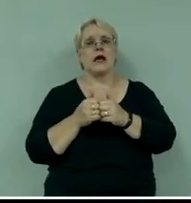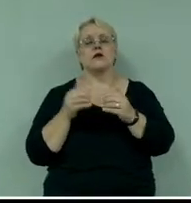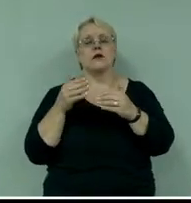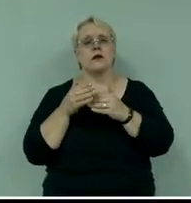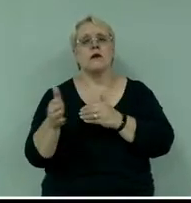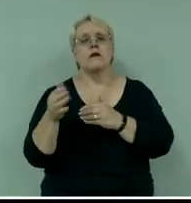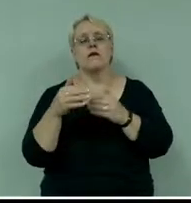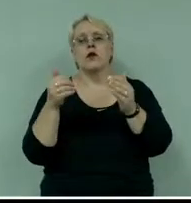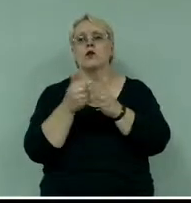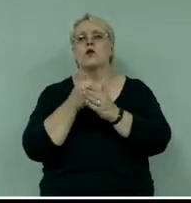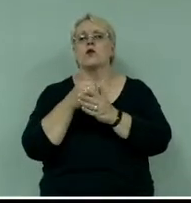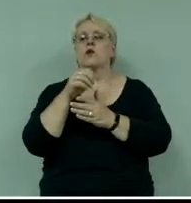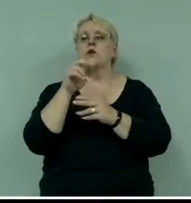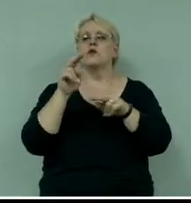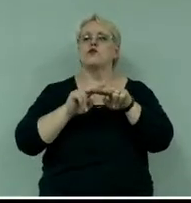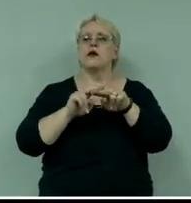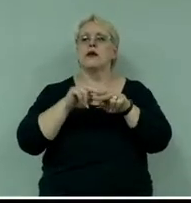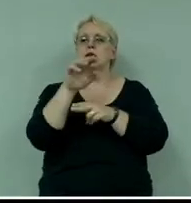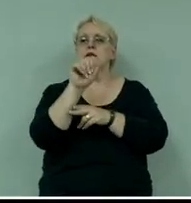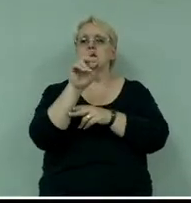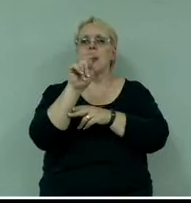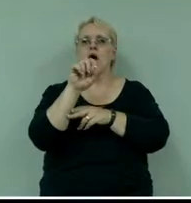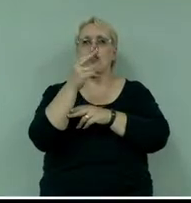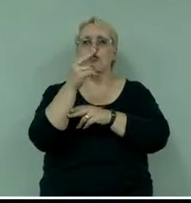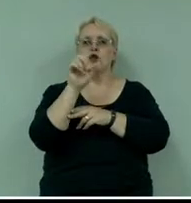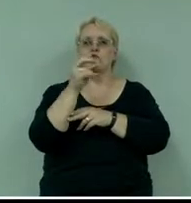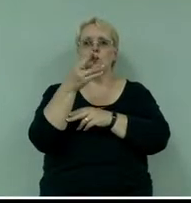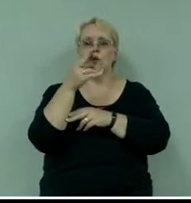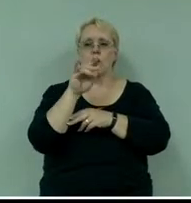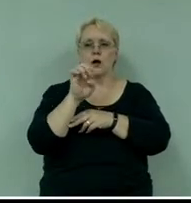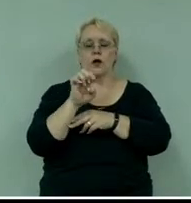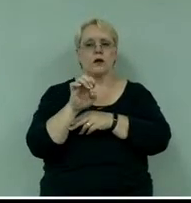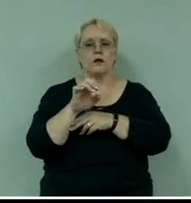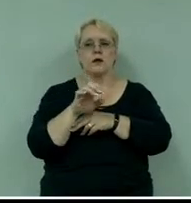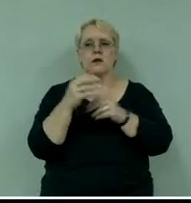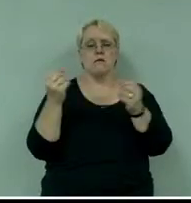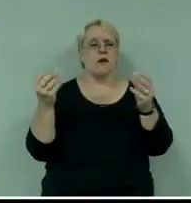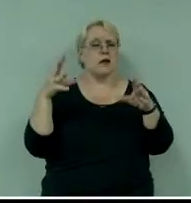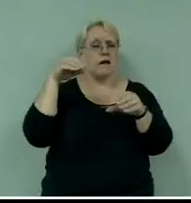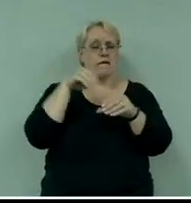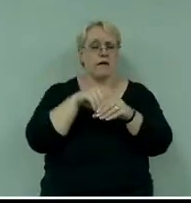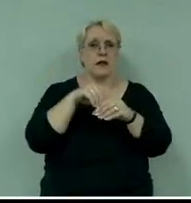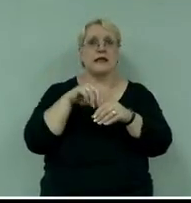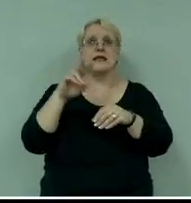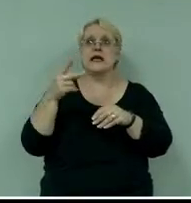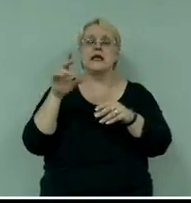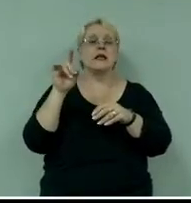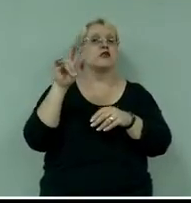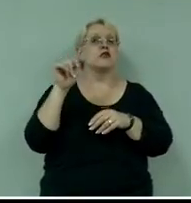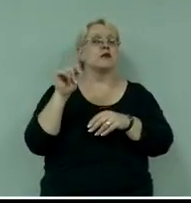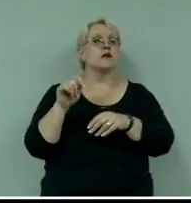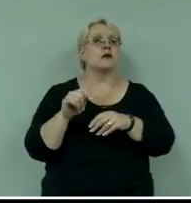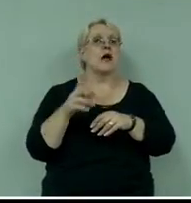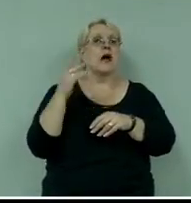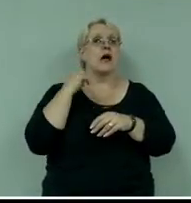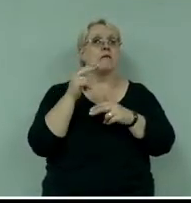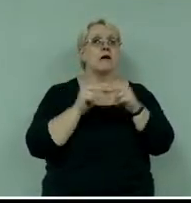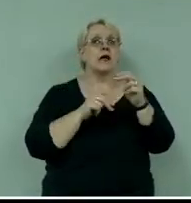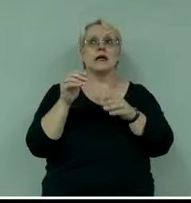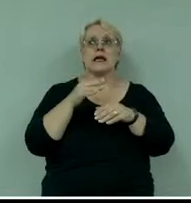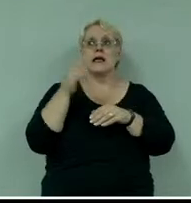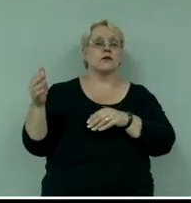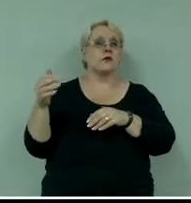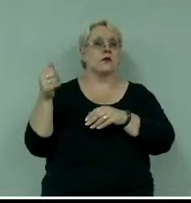Shore. So, that's a blessing to the second district. It's going to result in tons of investment. By the way, second district residents, I was just in the building next